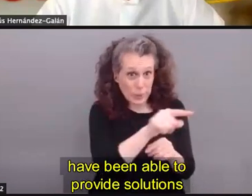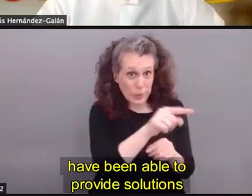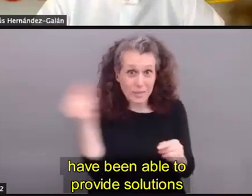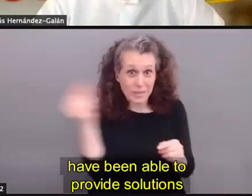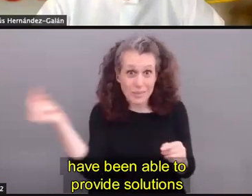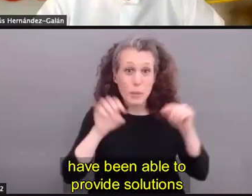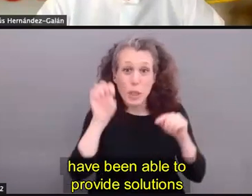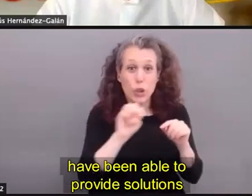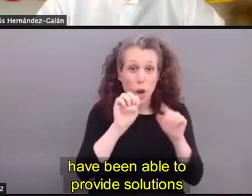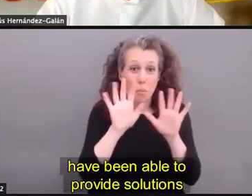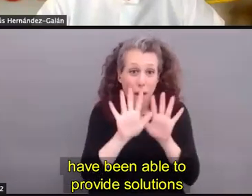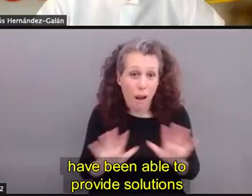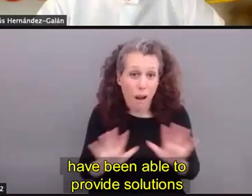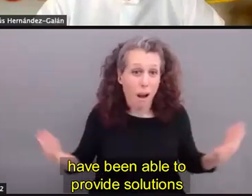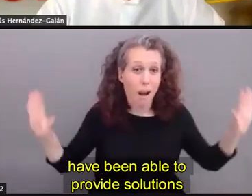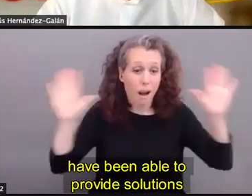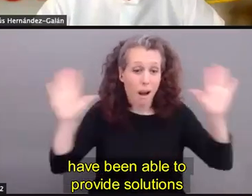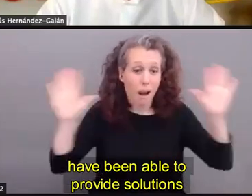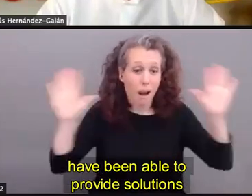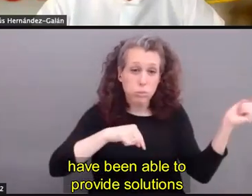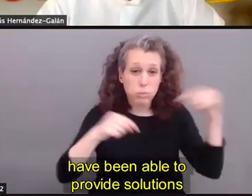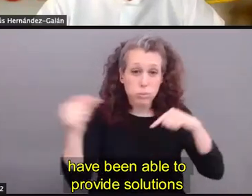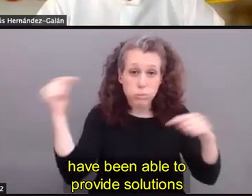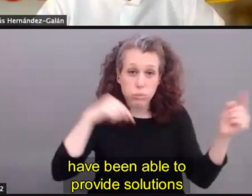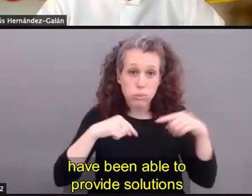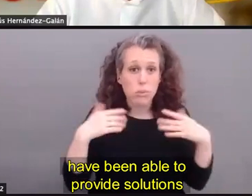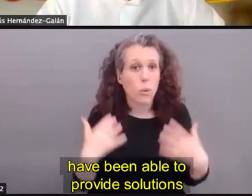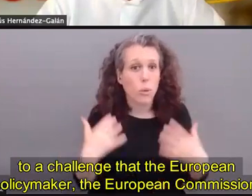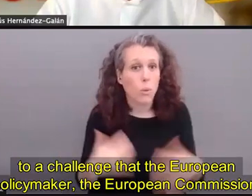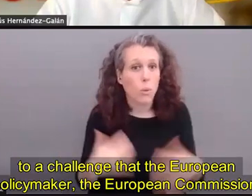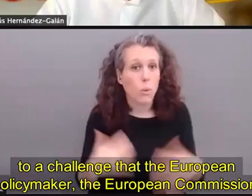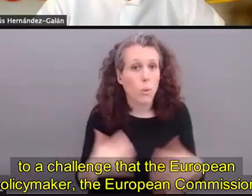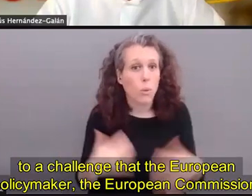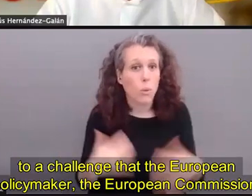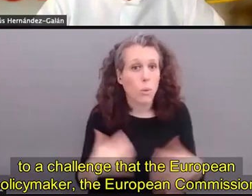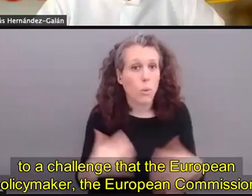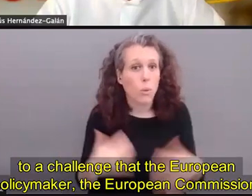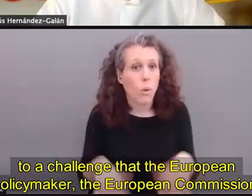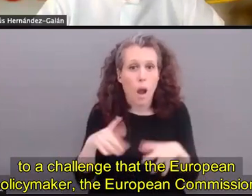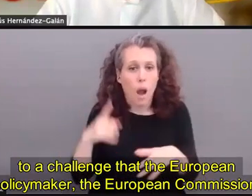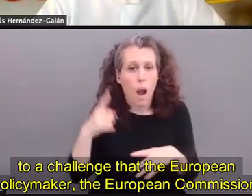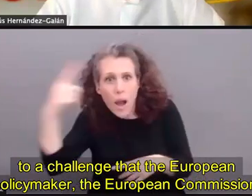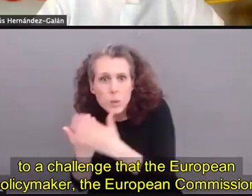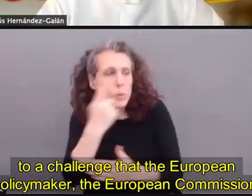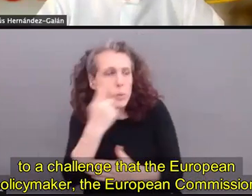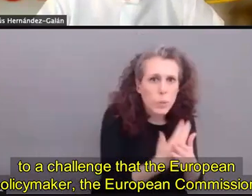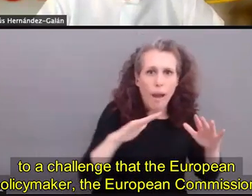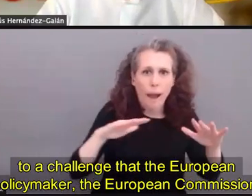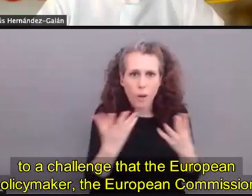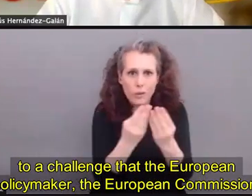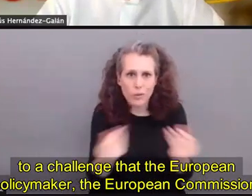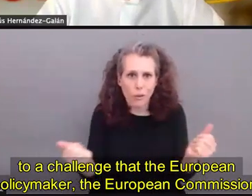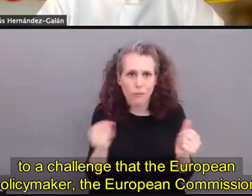been able to provide solutions to a challenge that the